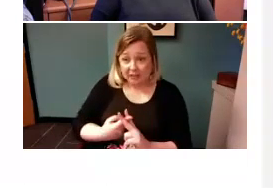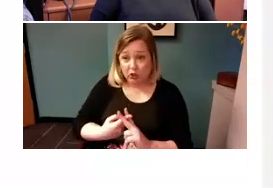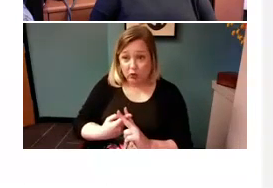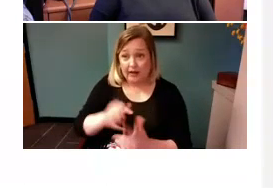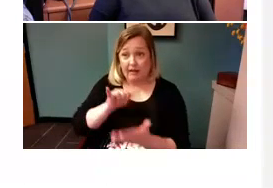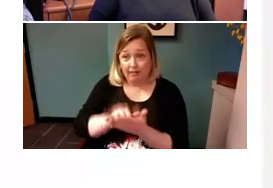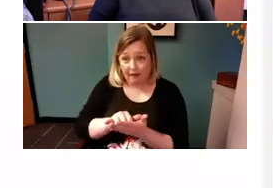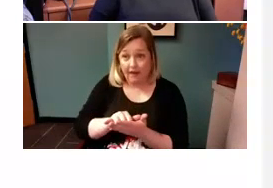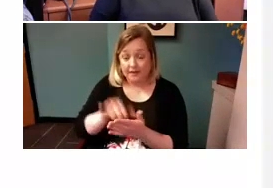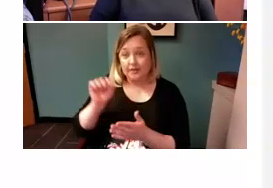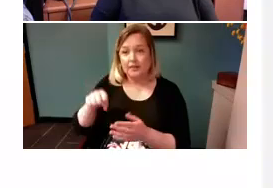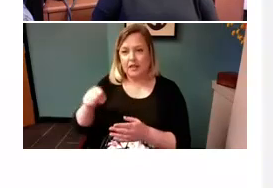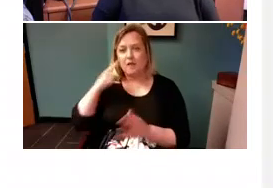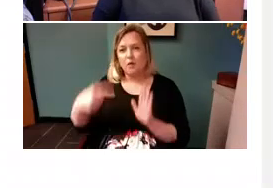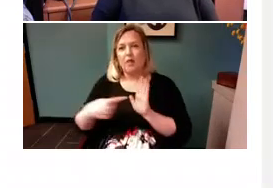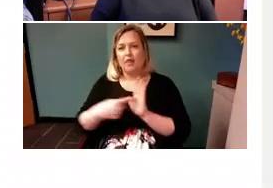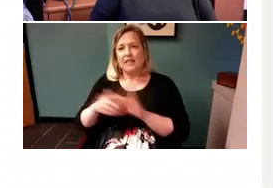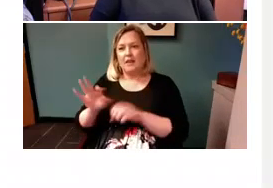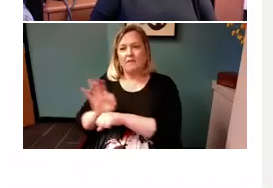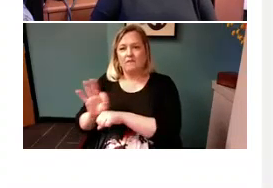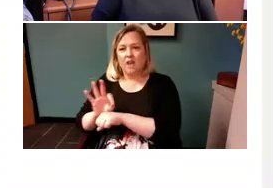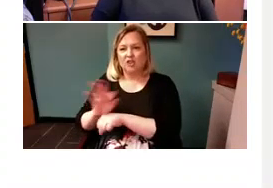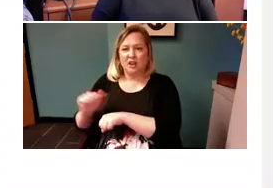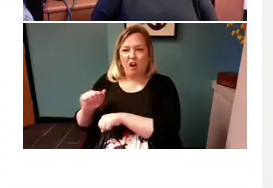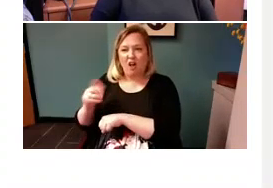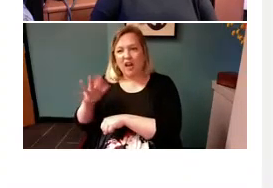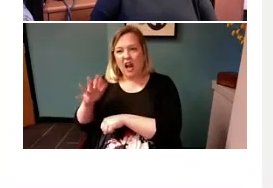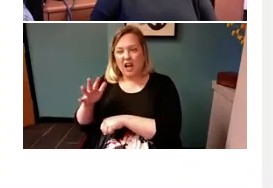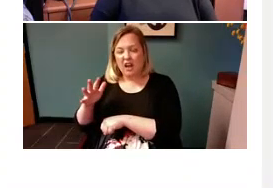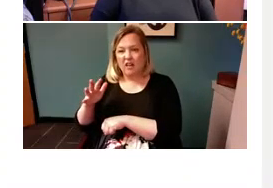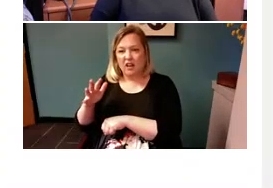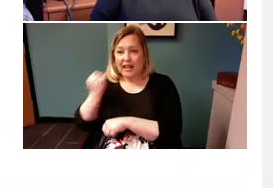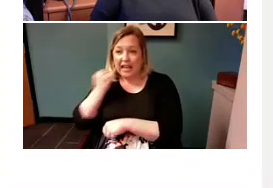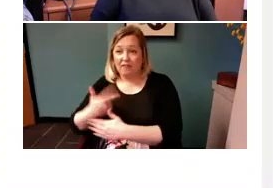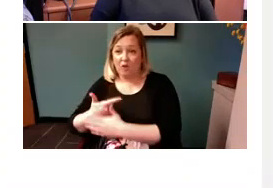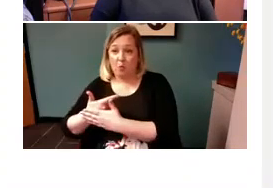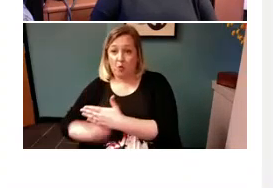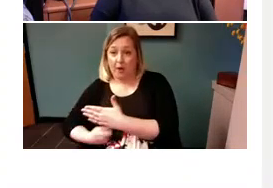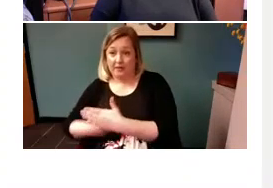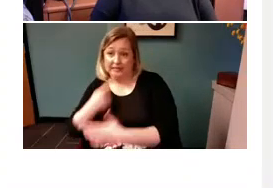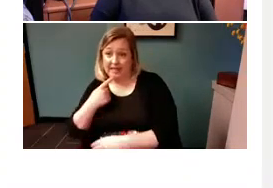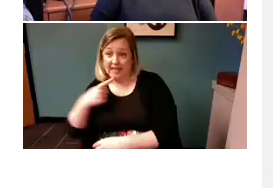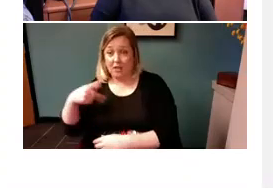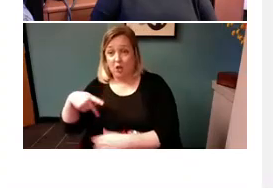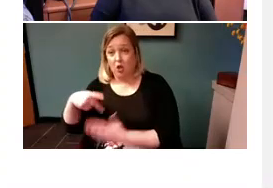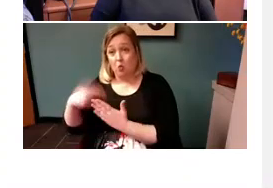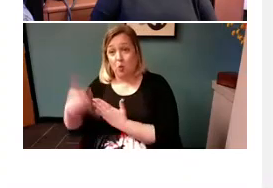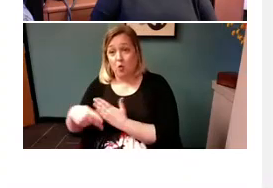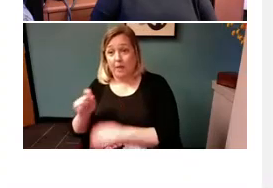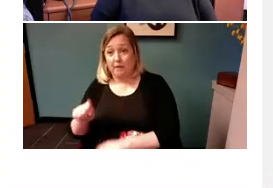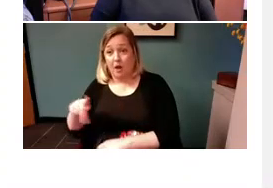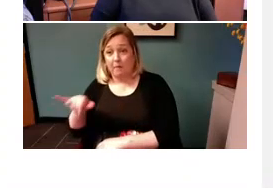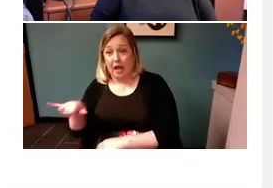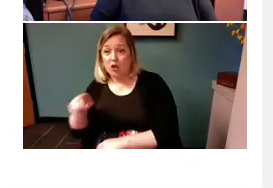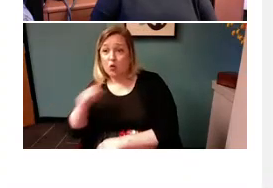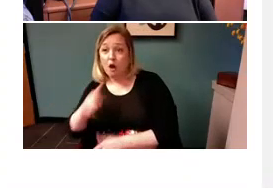Parvez, sort of like a function call with the parameter is program.py, where you're asking Python to run this particular source code